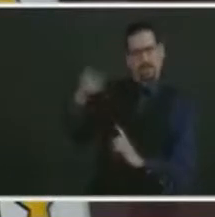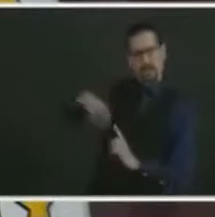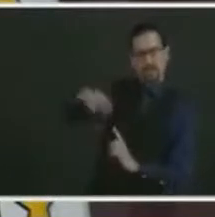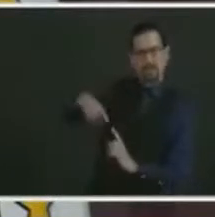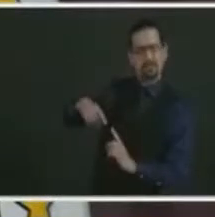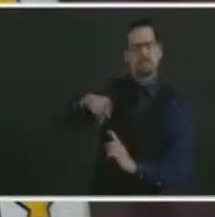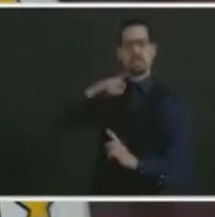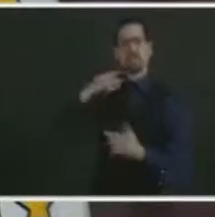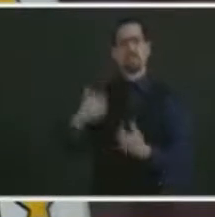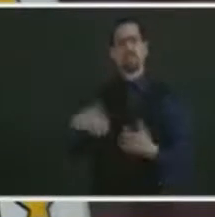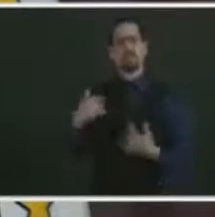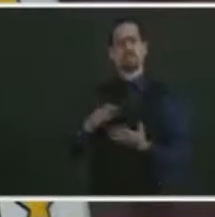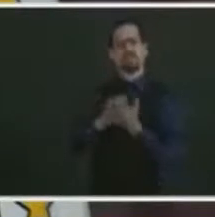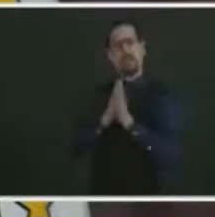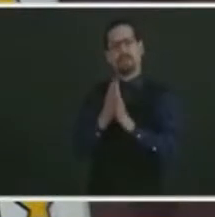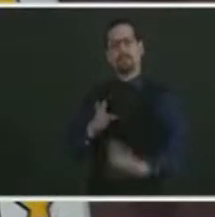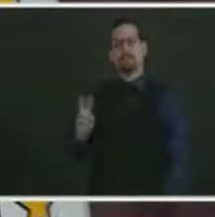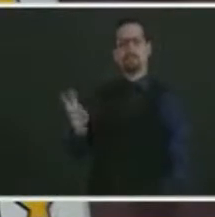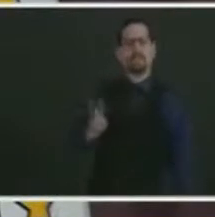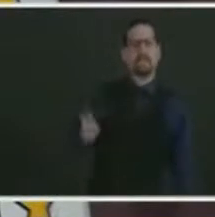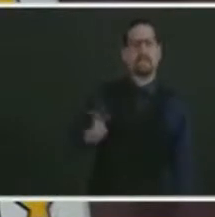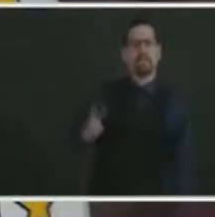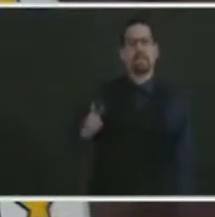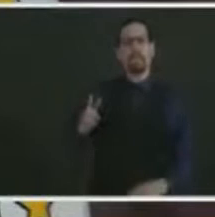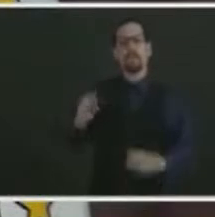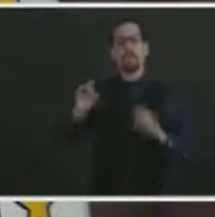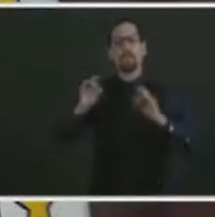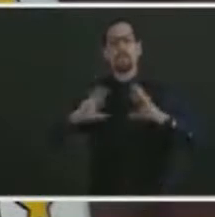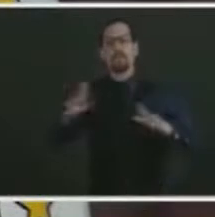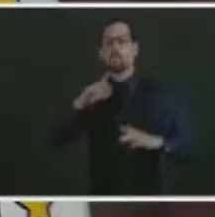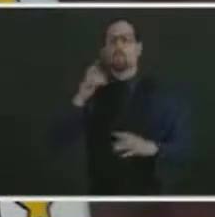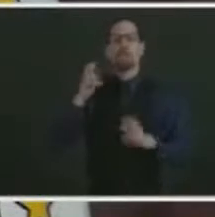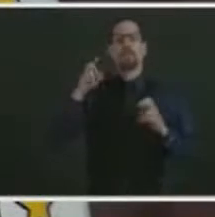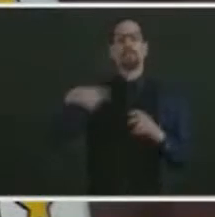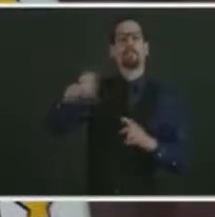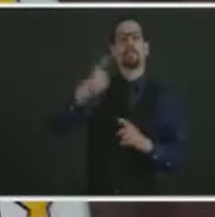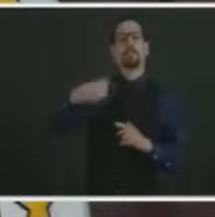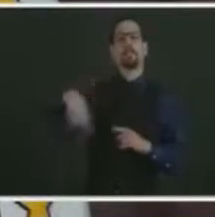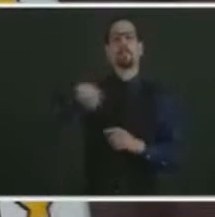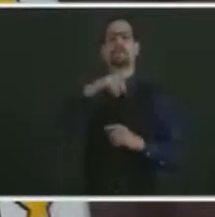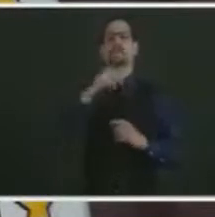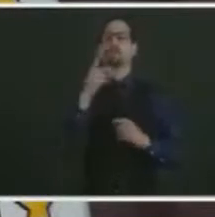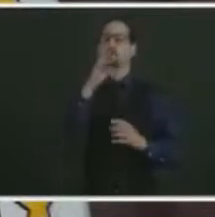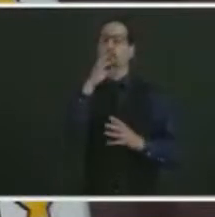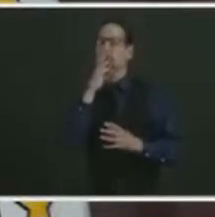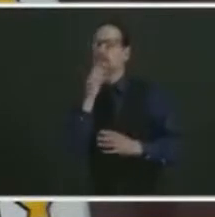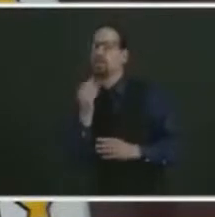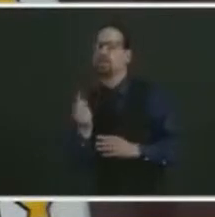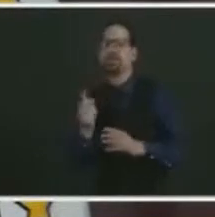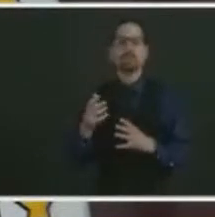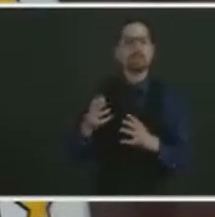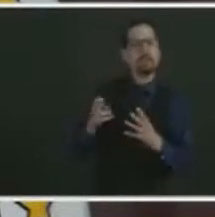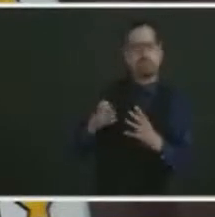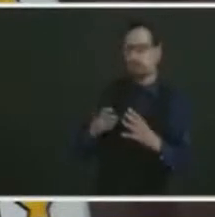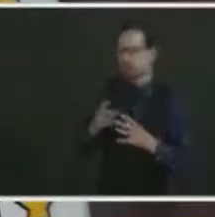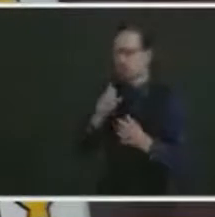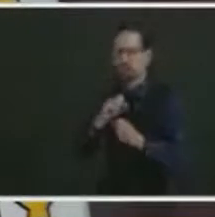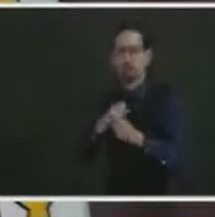coordinated, violent, nighttime attacks in recent days.